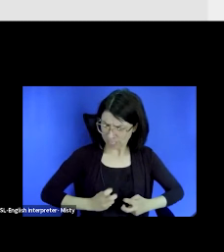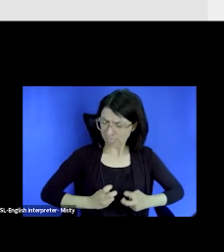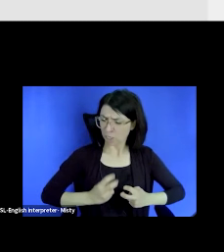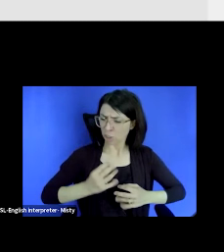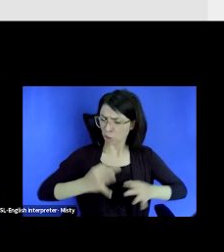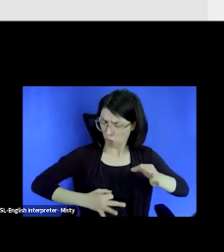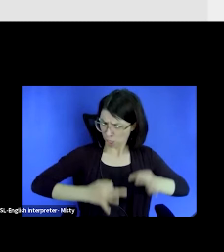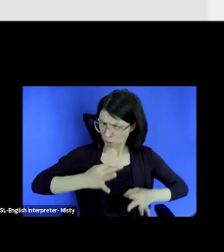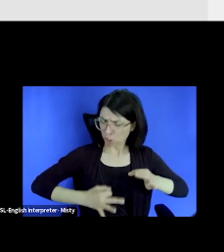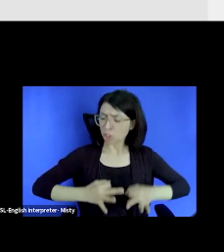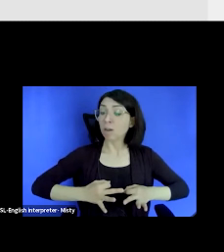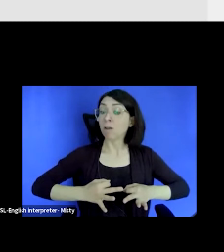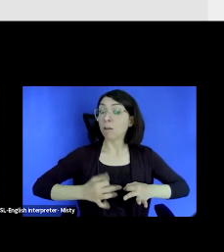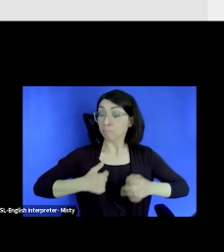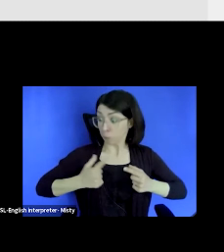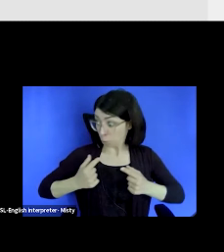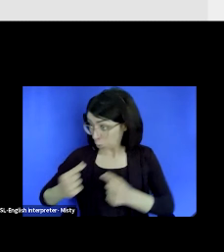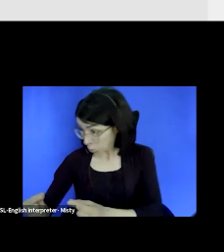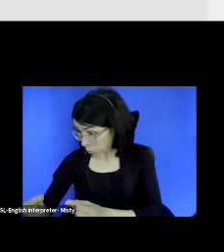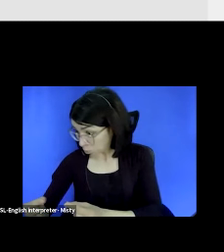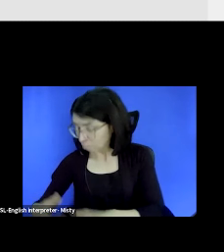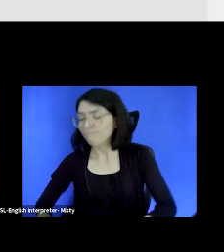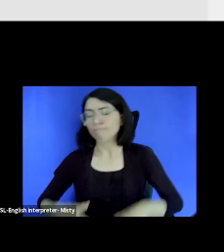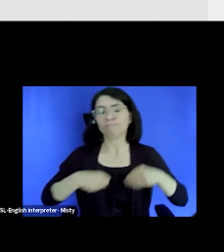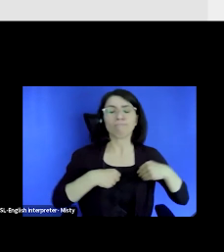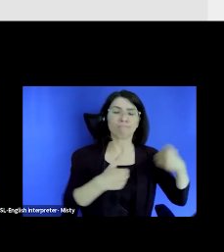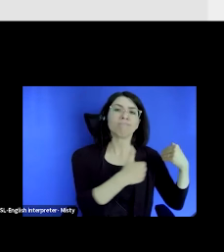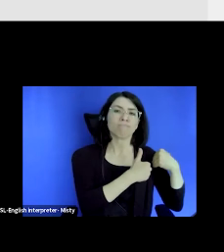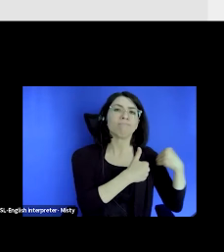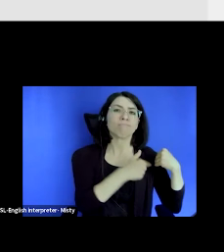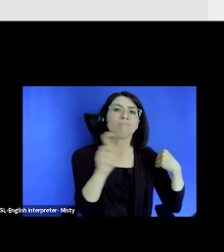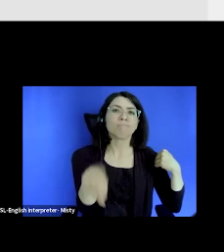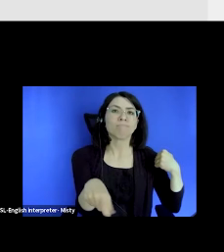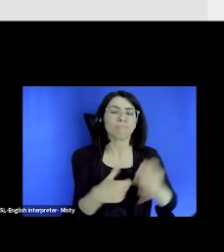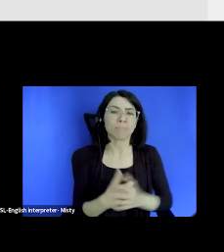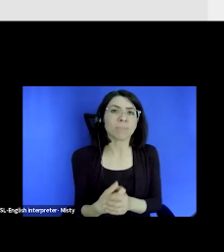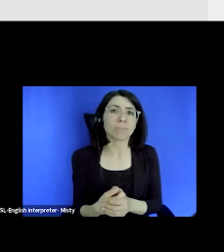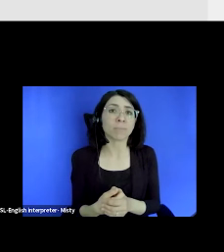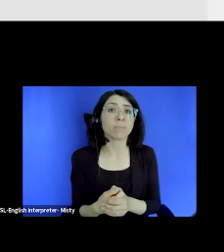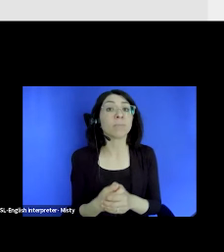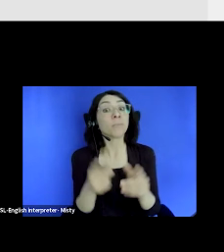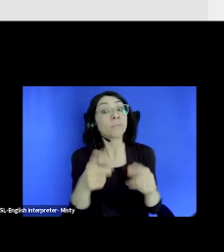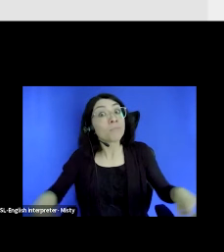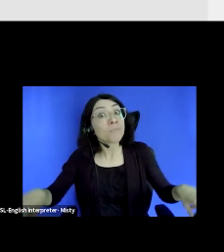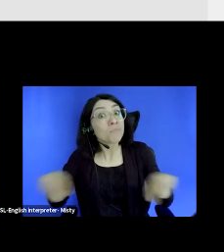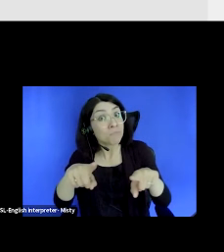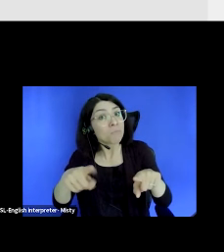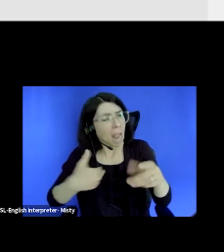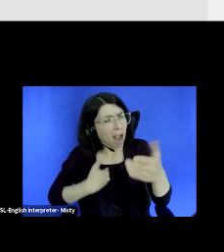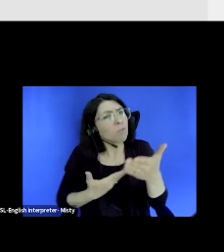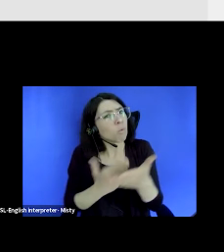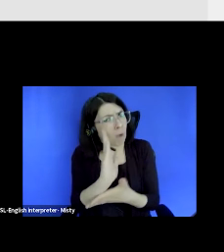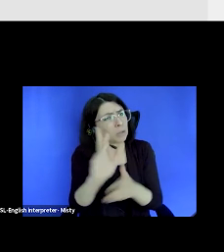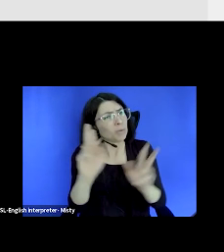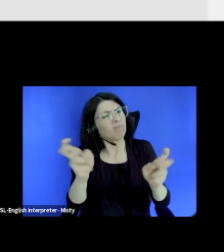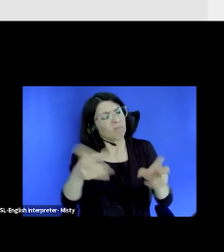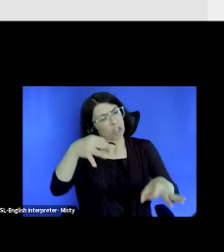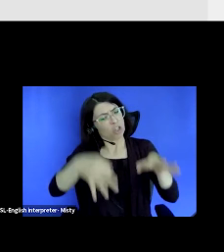and consequences upon yourself. Okay, so that's a big one. So you do have the right to judge yourself. Okay.